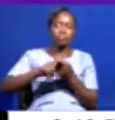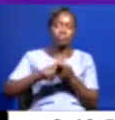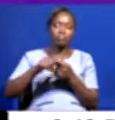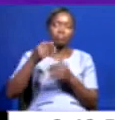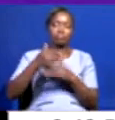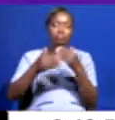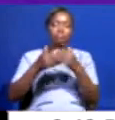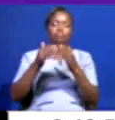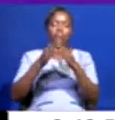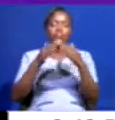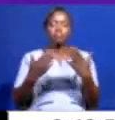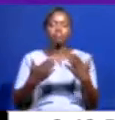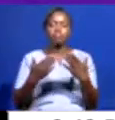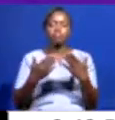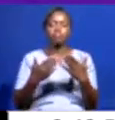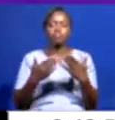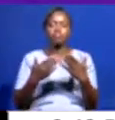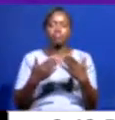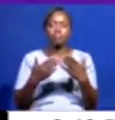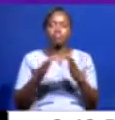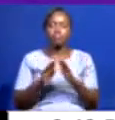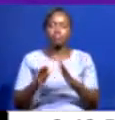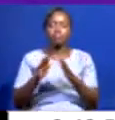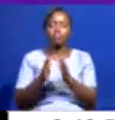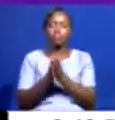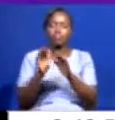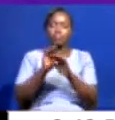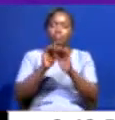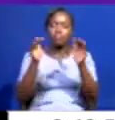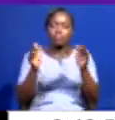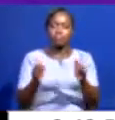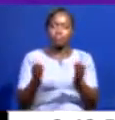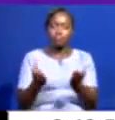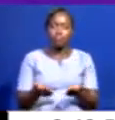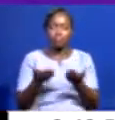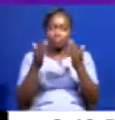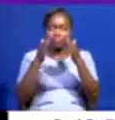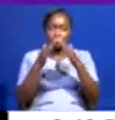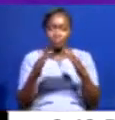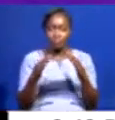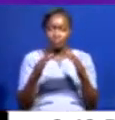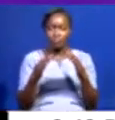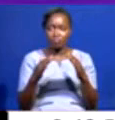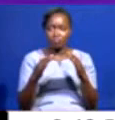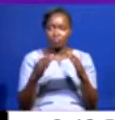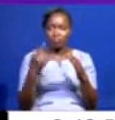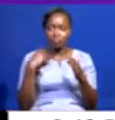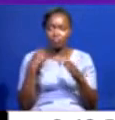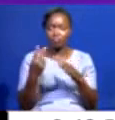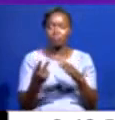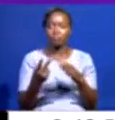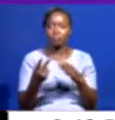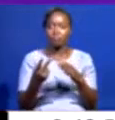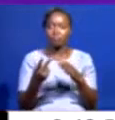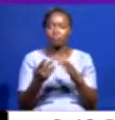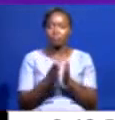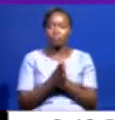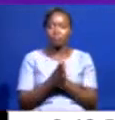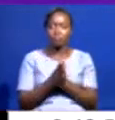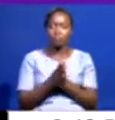anajenga nyumba. Anatoa kwa ile manyata, anaingia kwa improved house. Napatua anapata solar